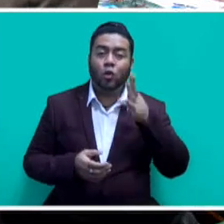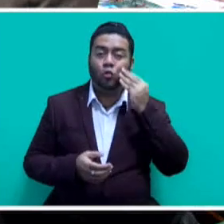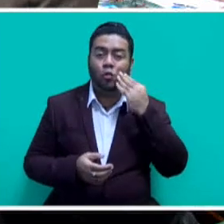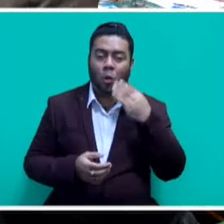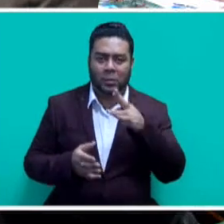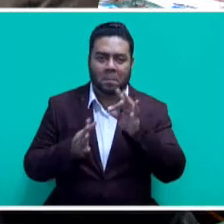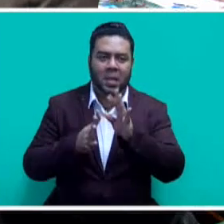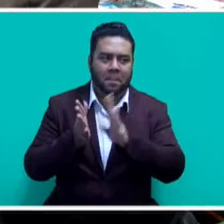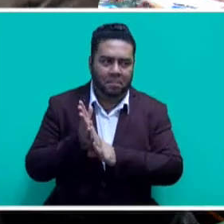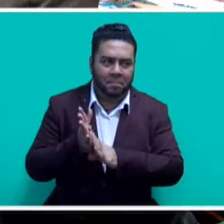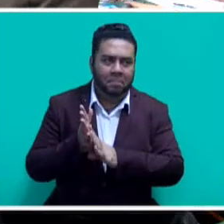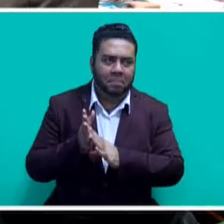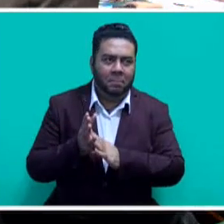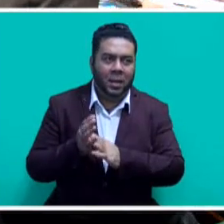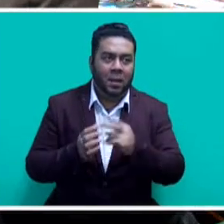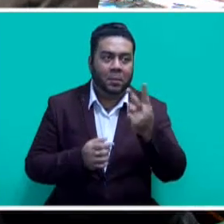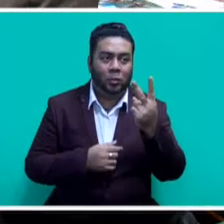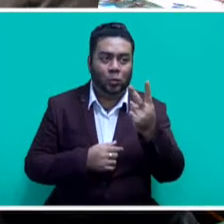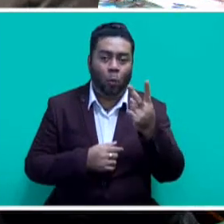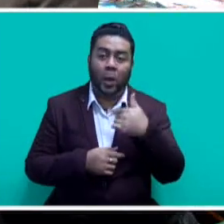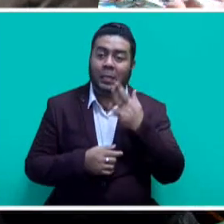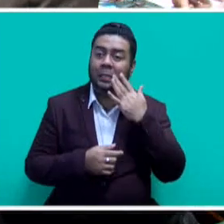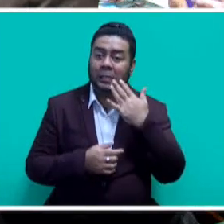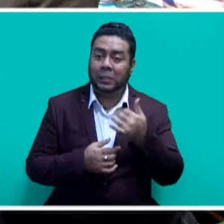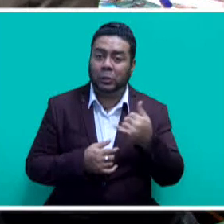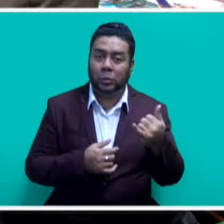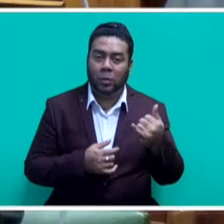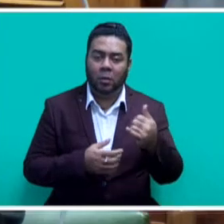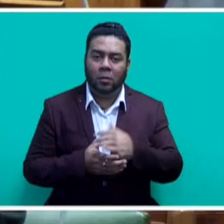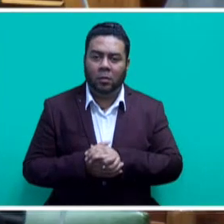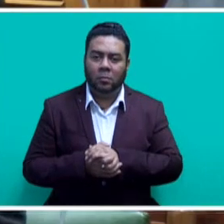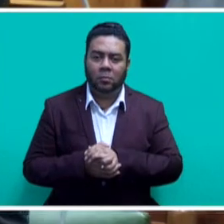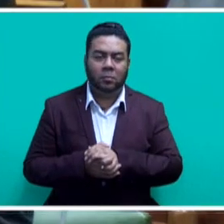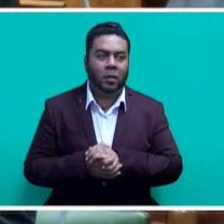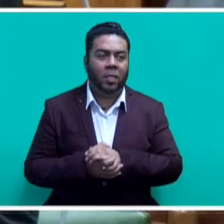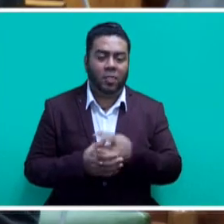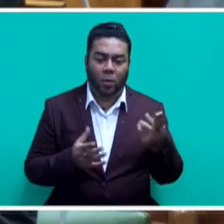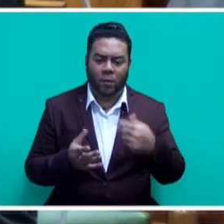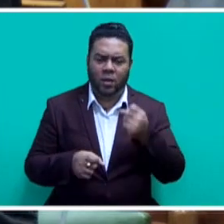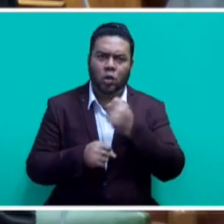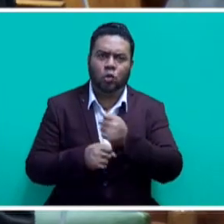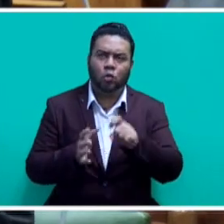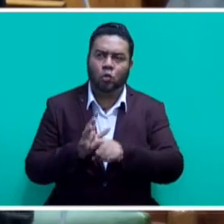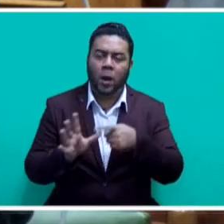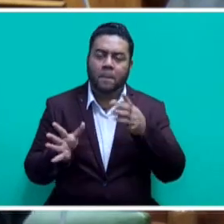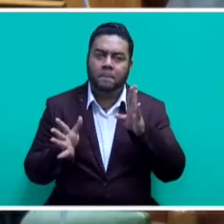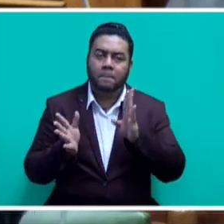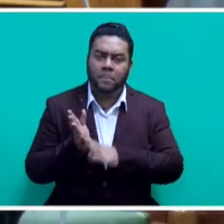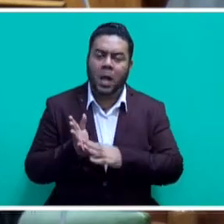Number two, then when he left, Graham Clarkey, he was on a package